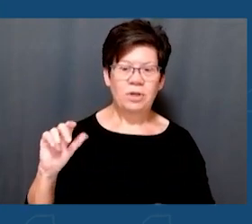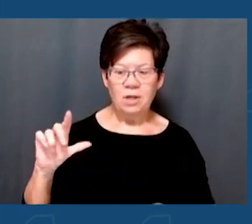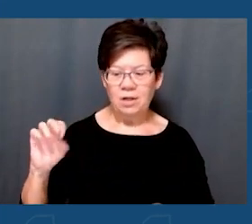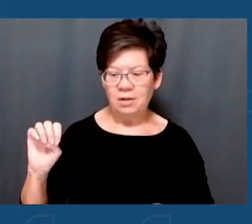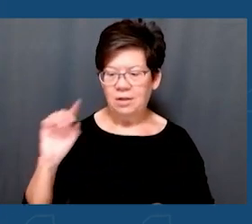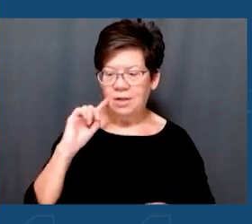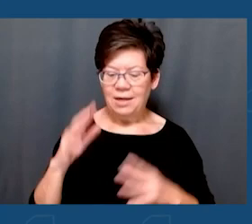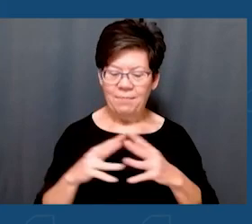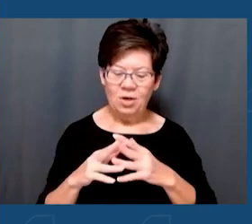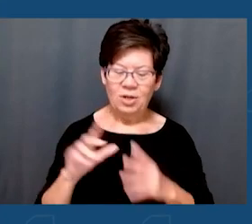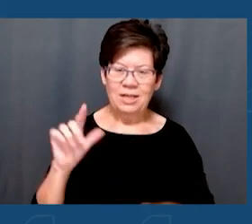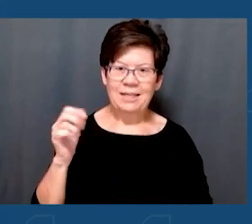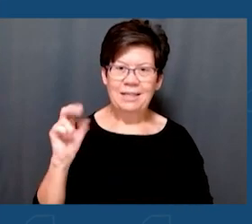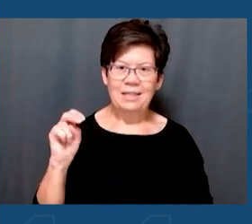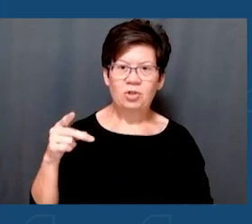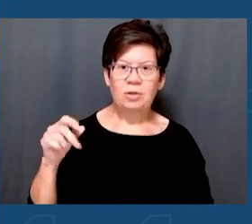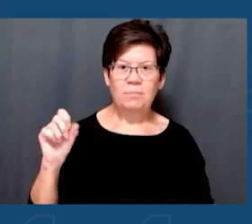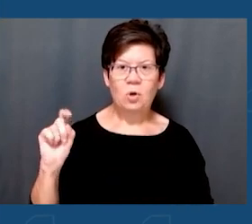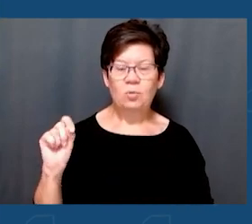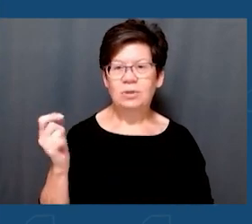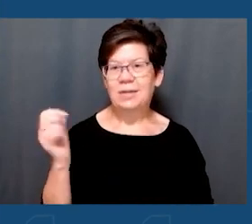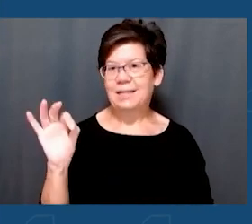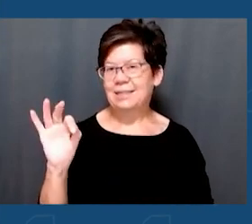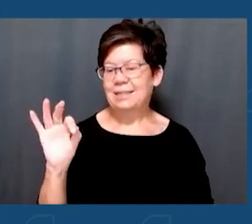Legion Post 1928.